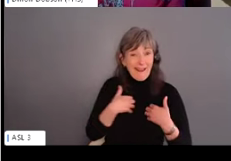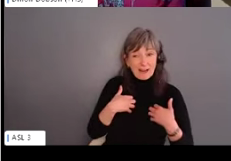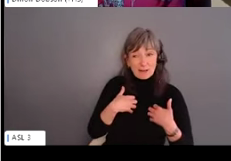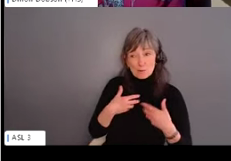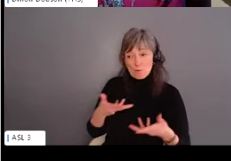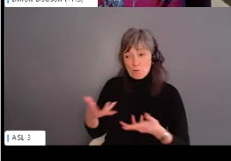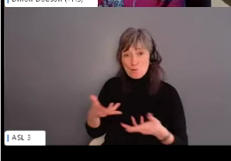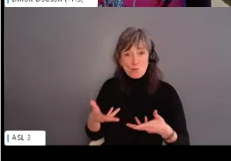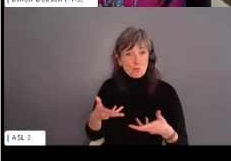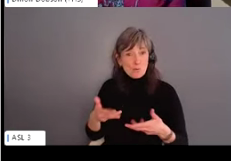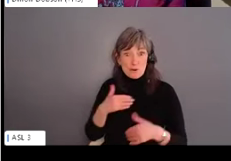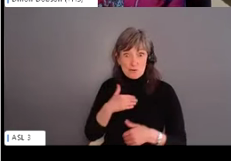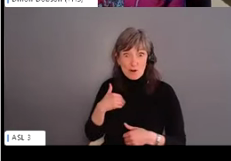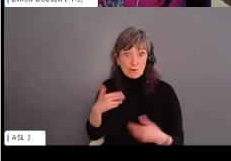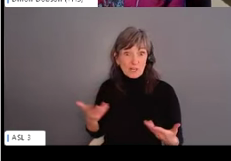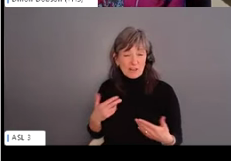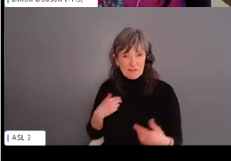in Toronto.